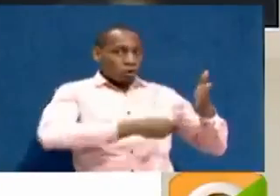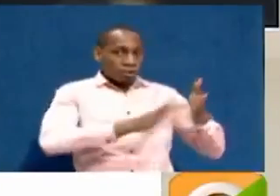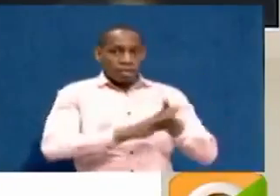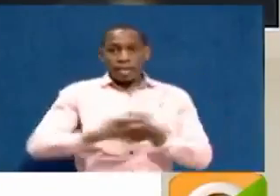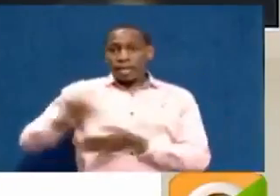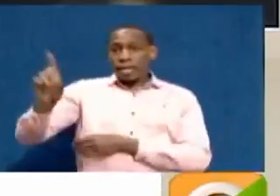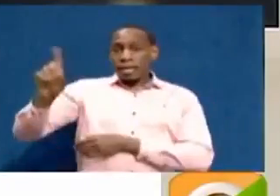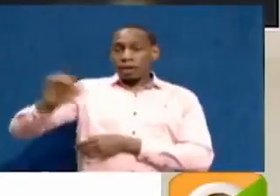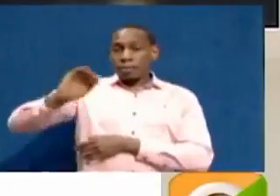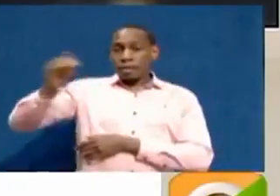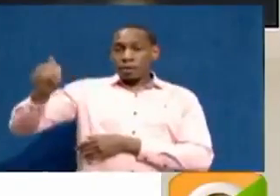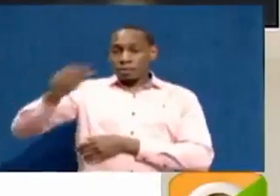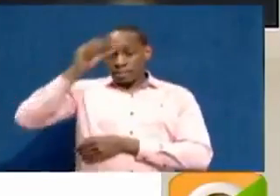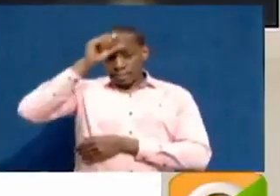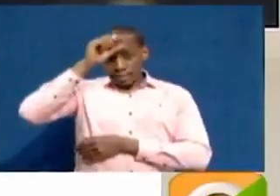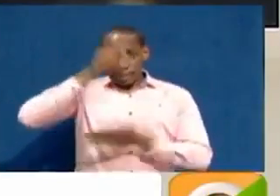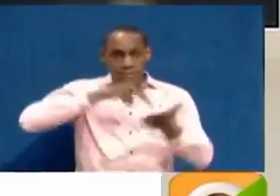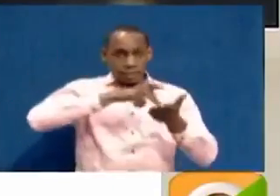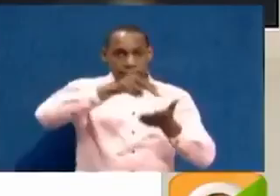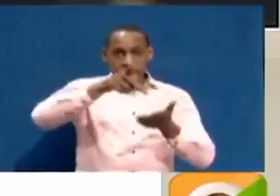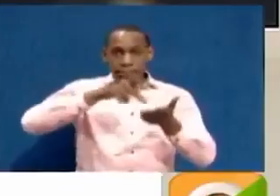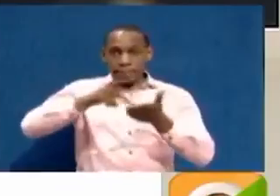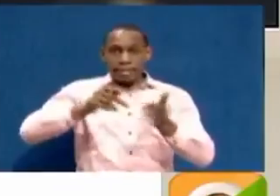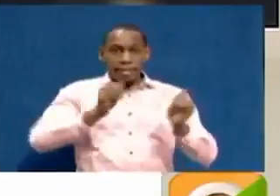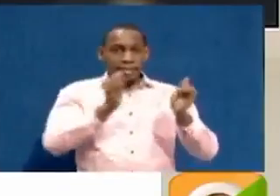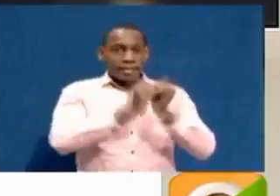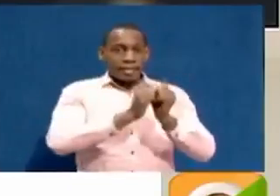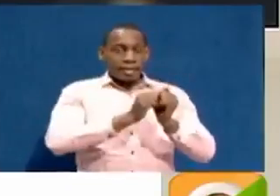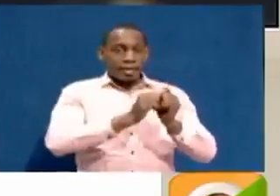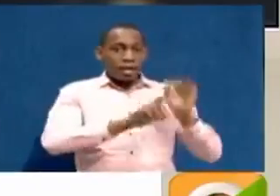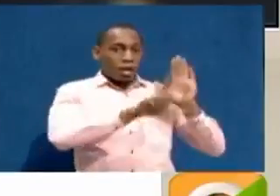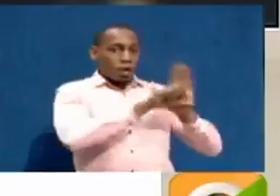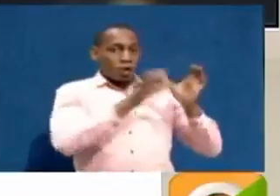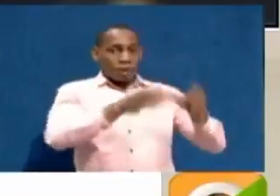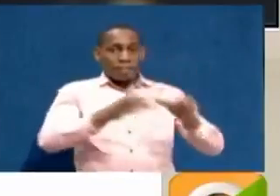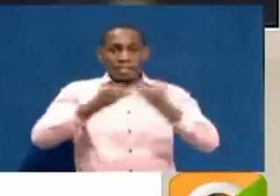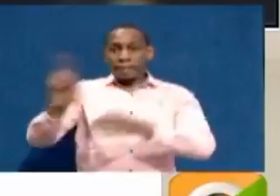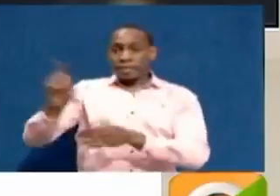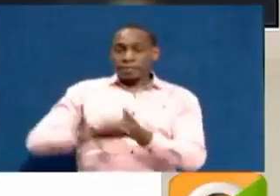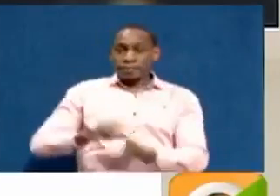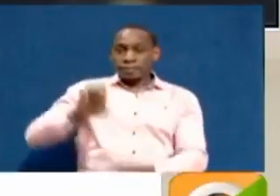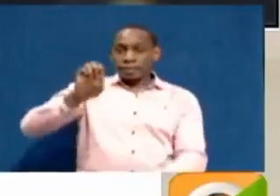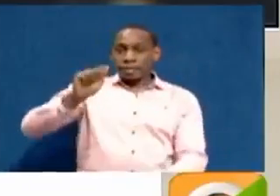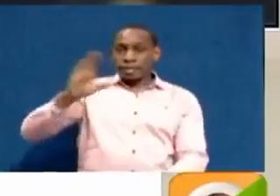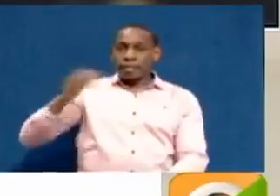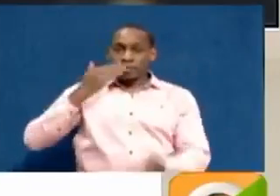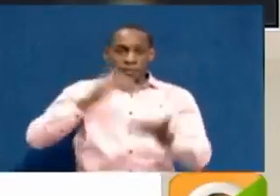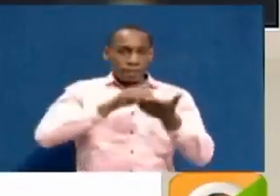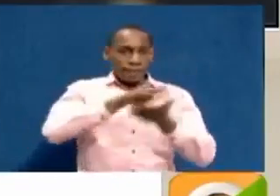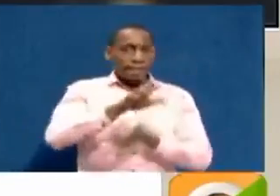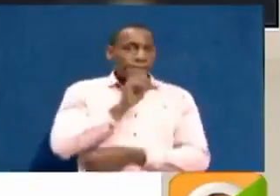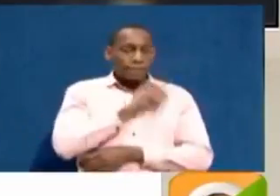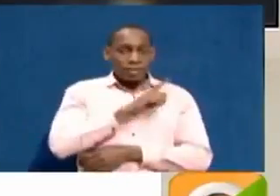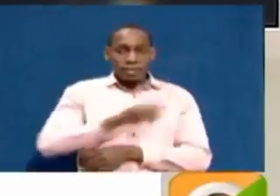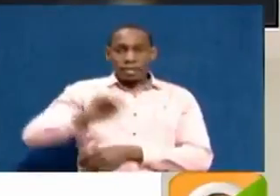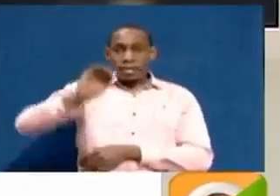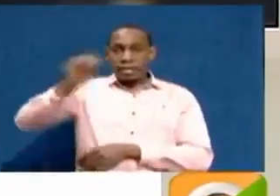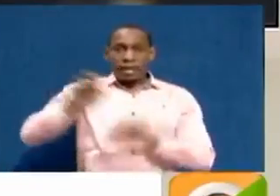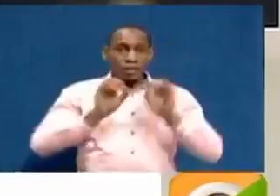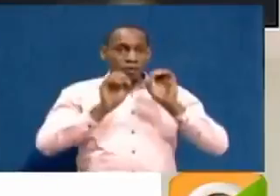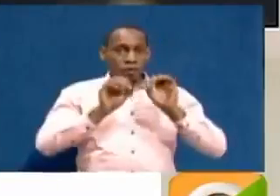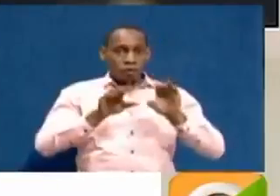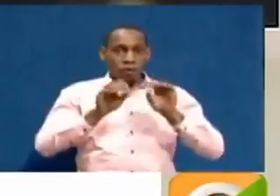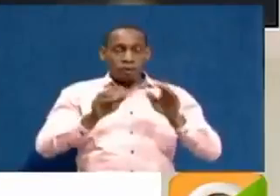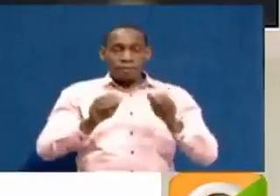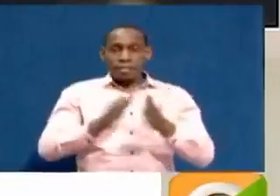by Nairobi County government to tens of law firms in Nairobi. Now, the EACC has written to the City Hall to